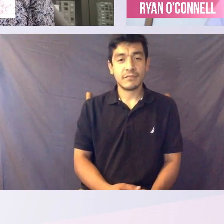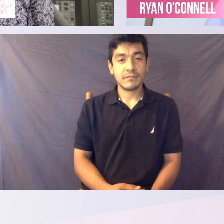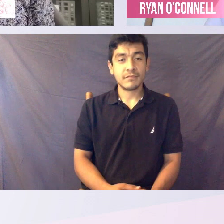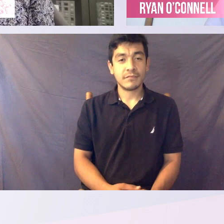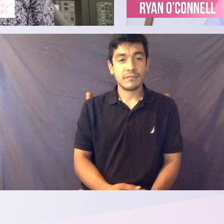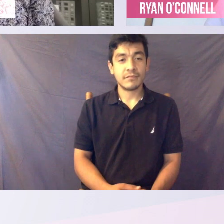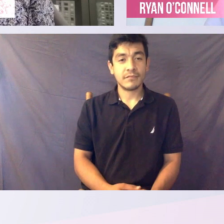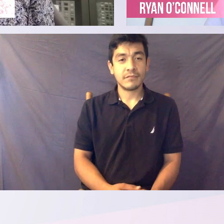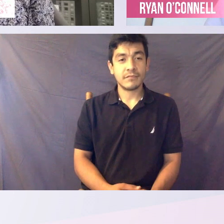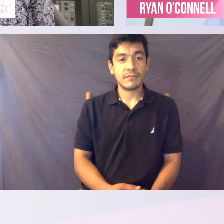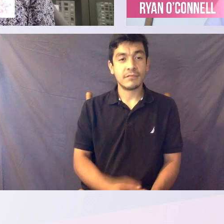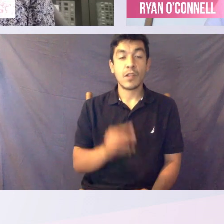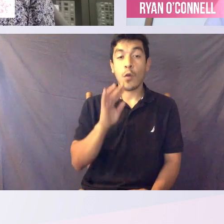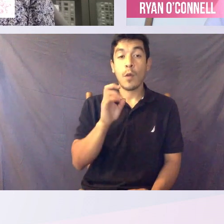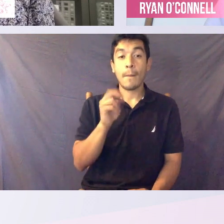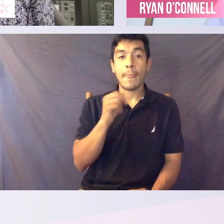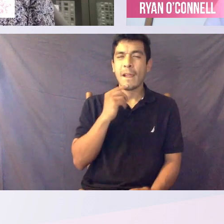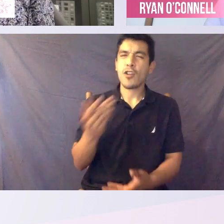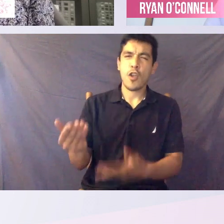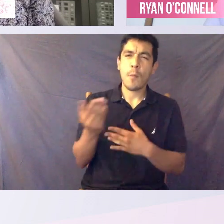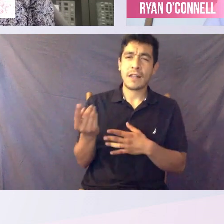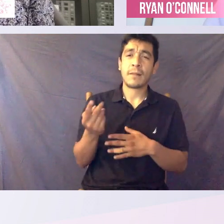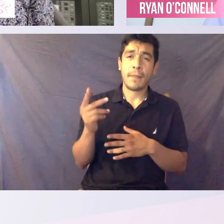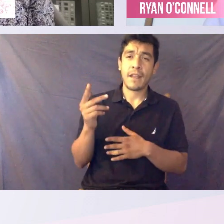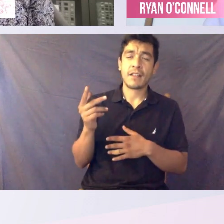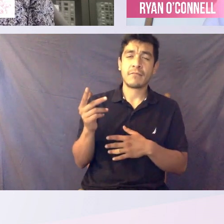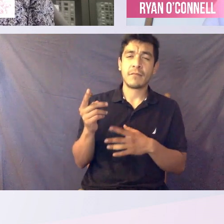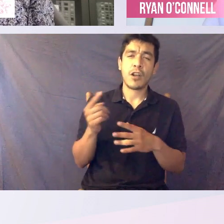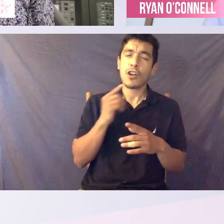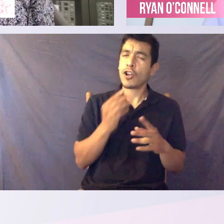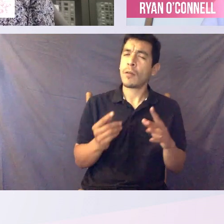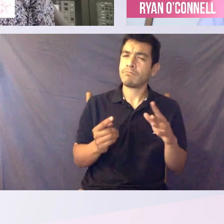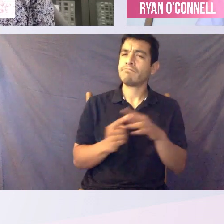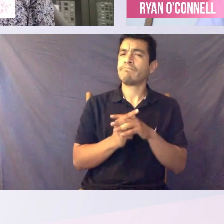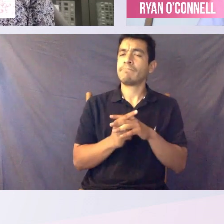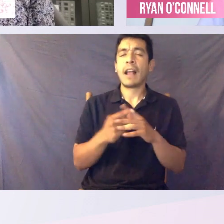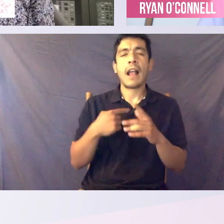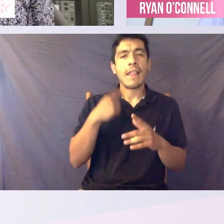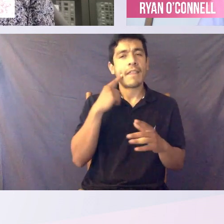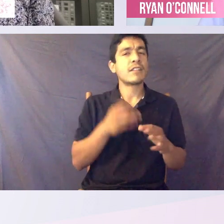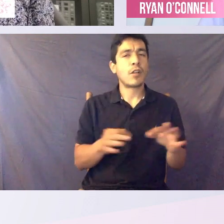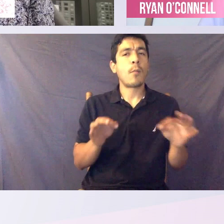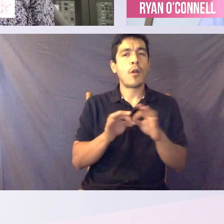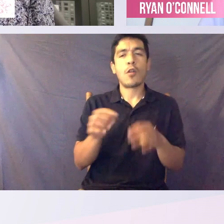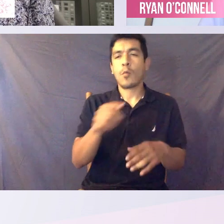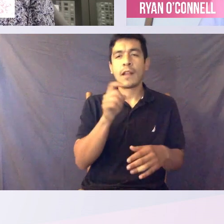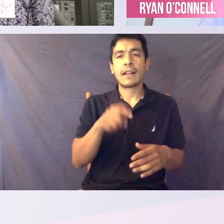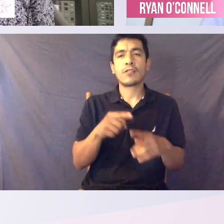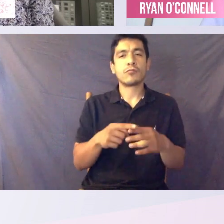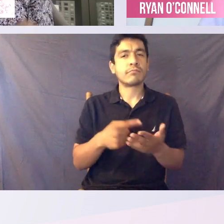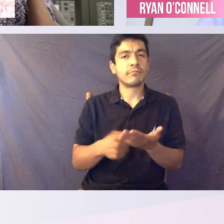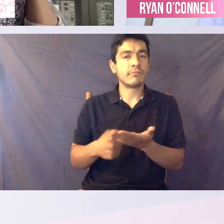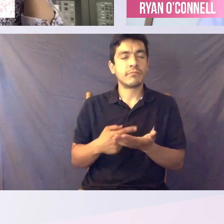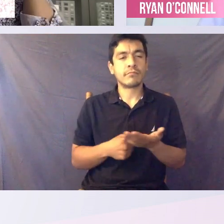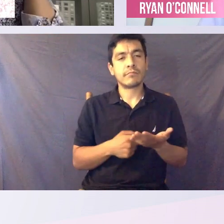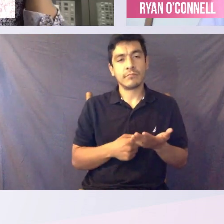That's amazing. You know, you're bringing something up that I think is also really important that we need to have, that we need to discuss in this particular conversation, right?